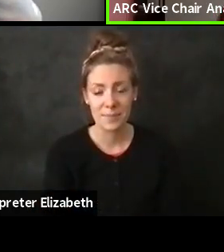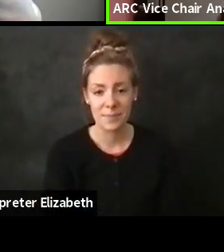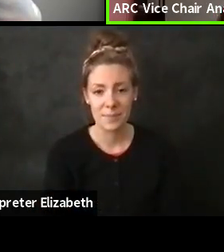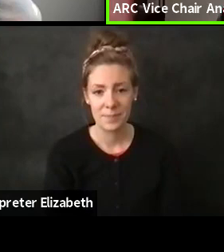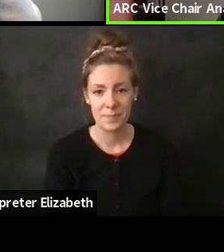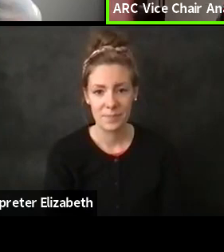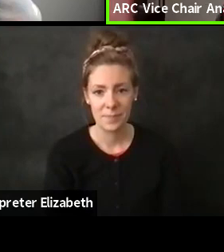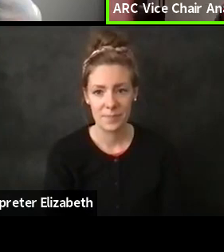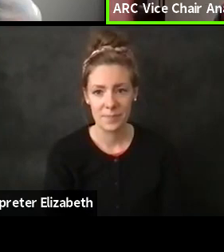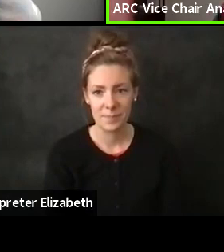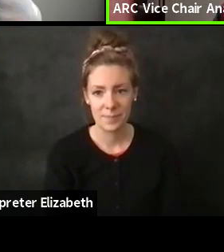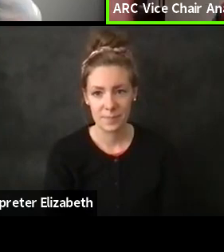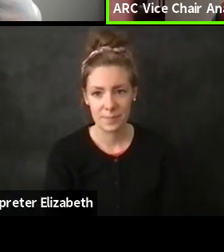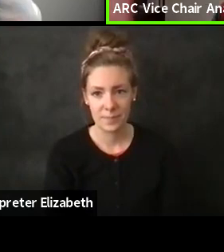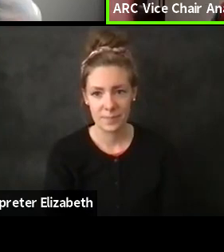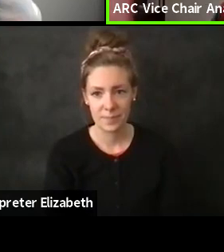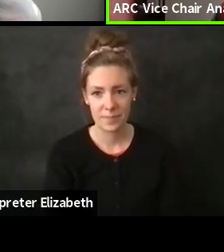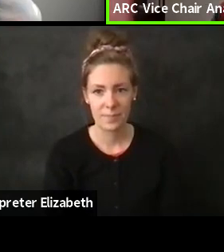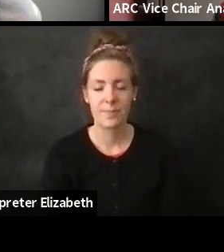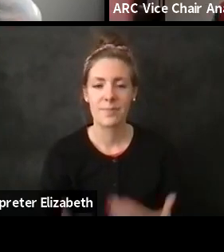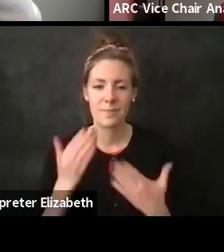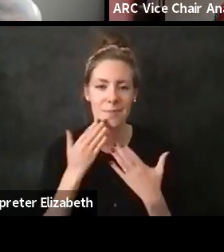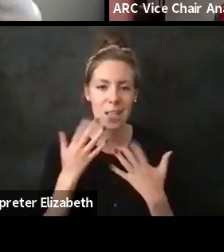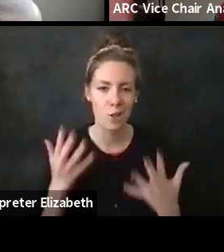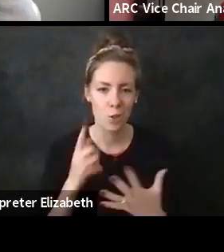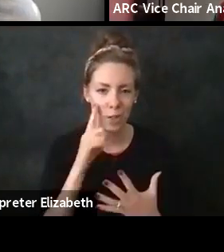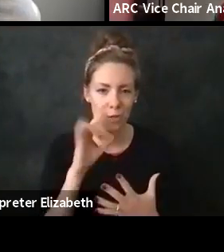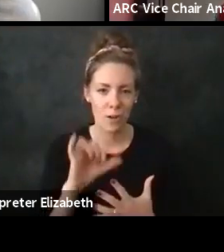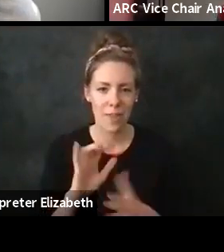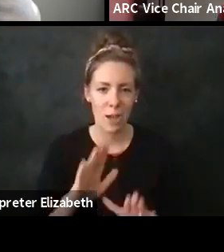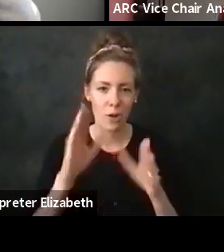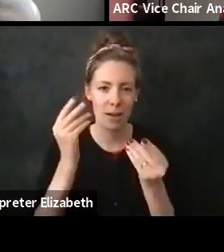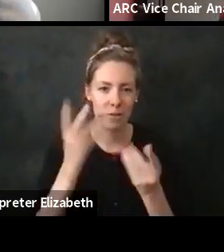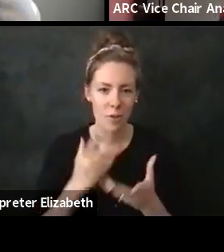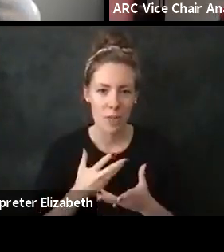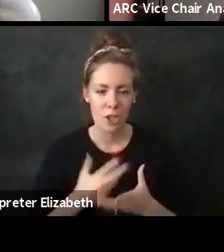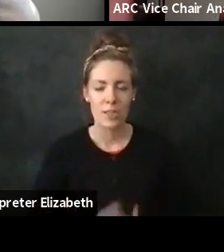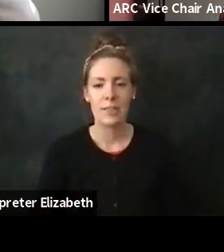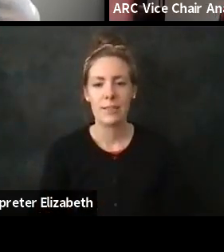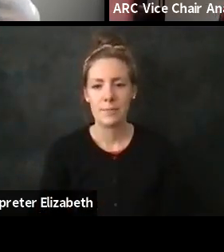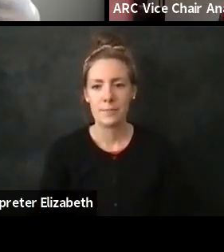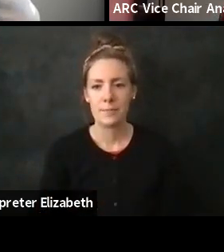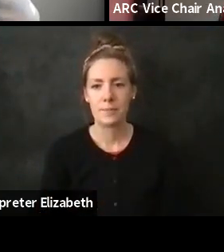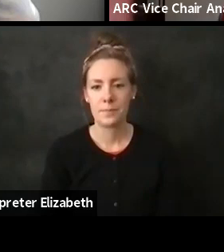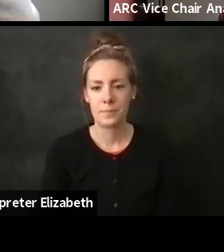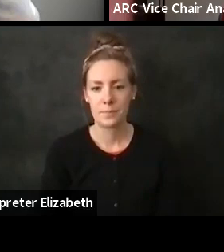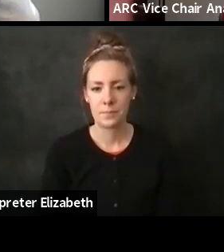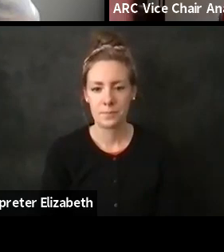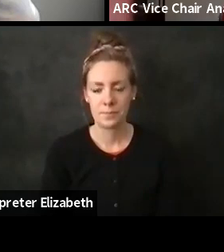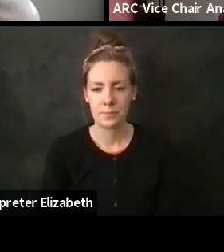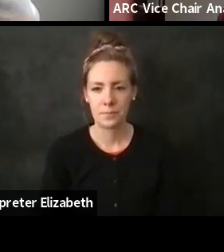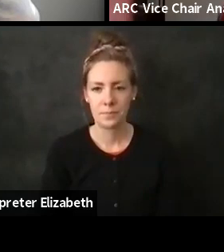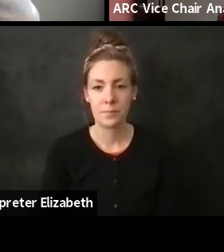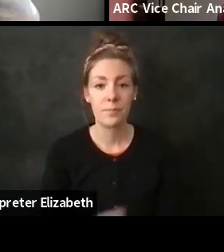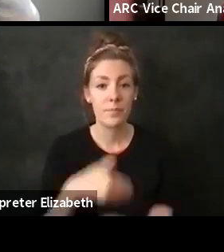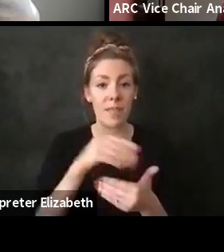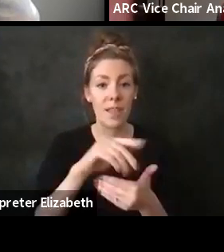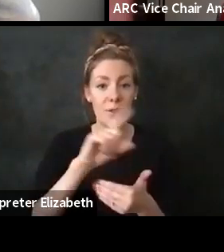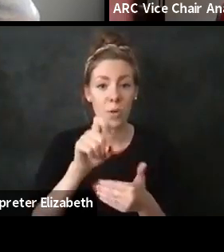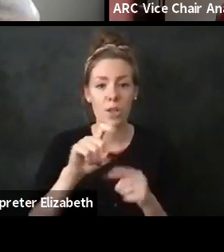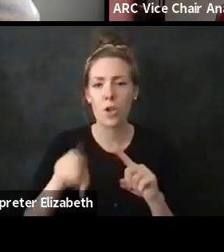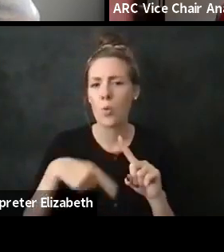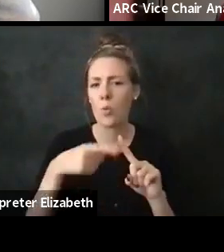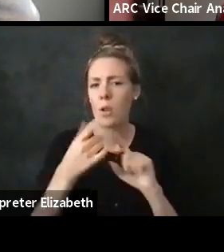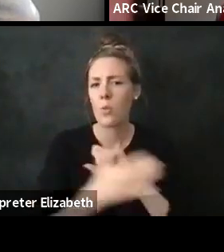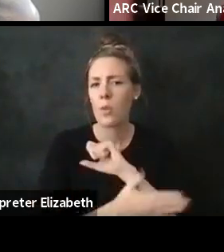understand. Thank you so much for that great information. Next question is, when will the county receive